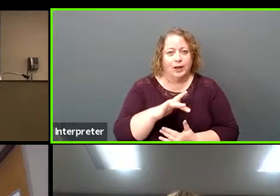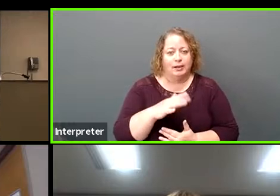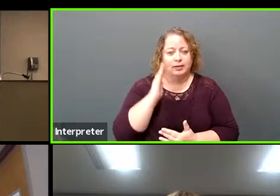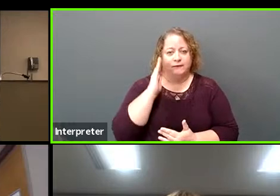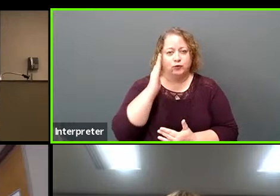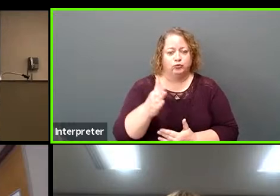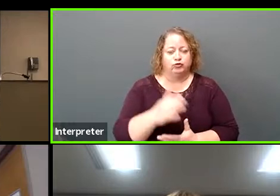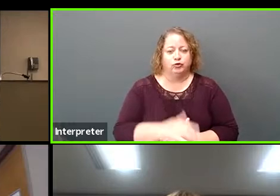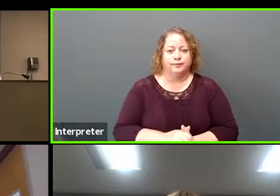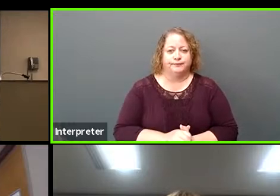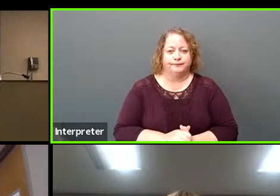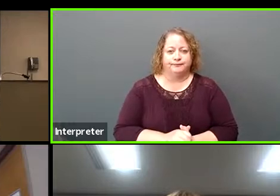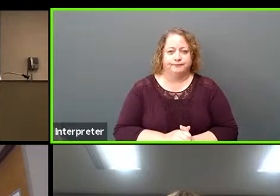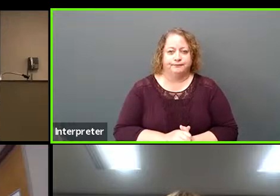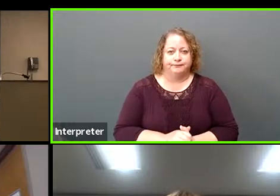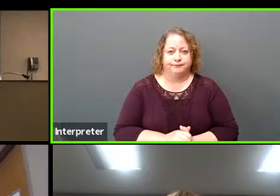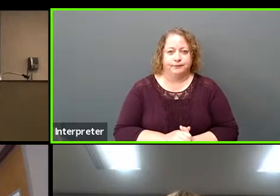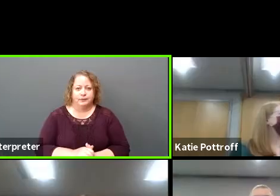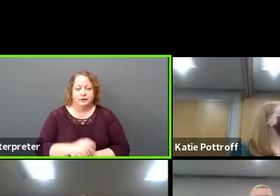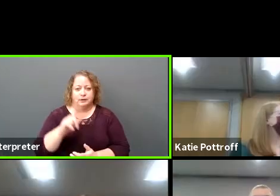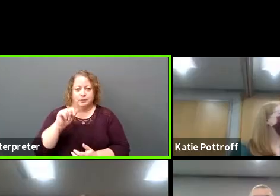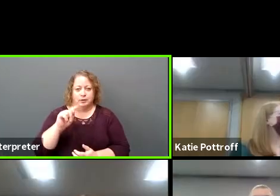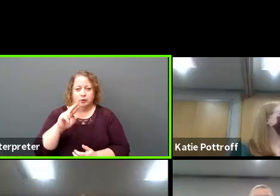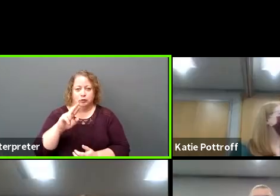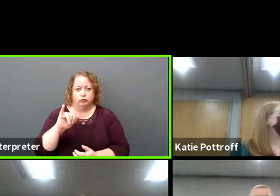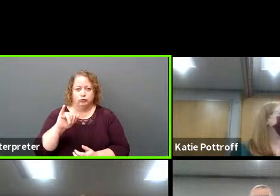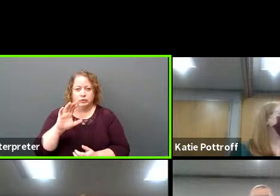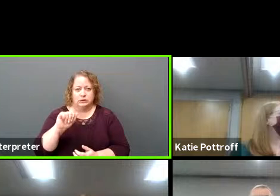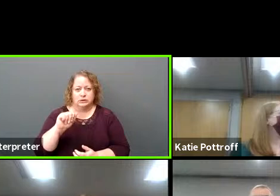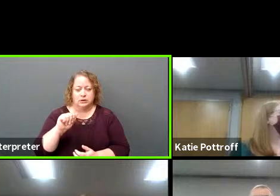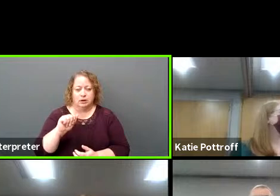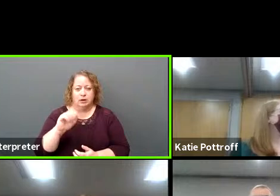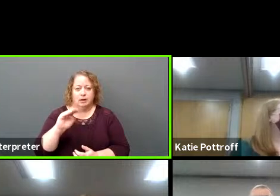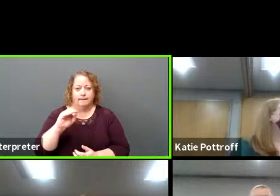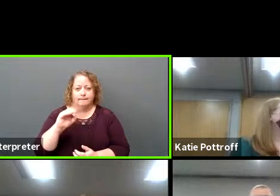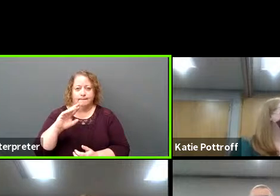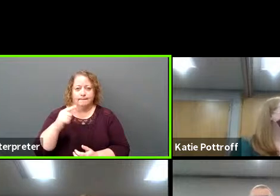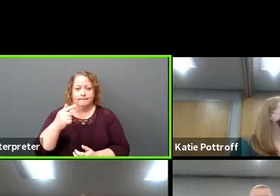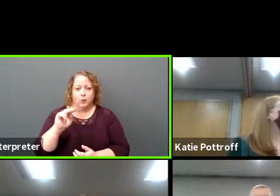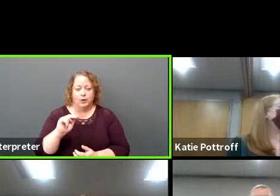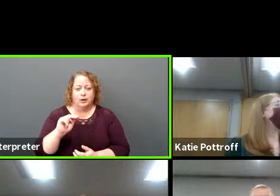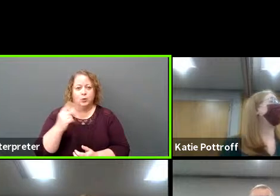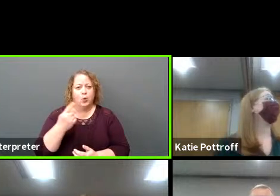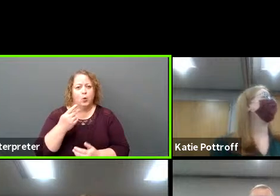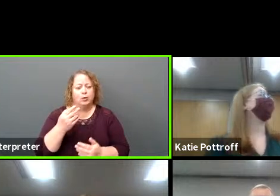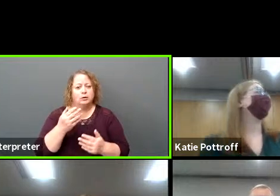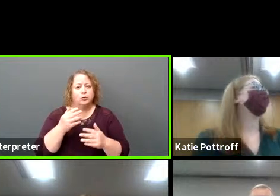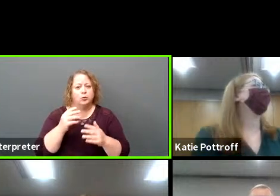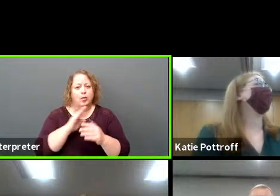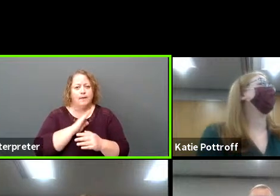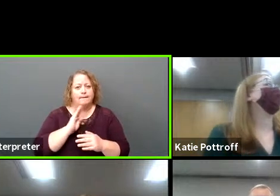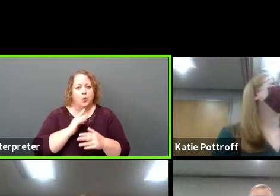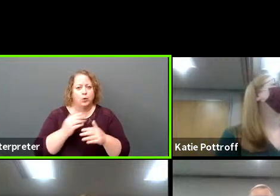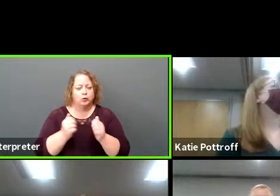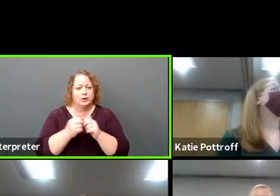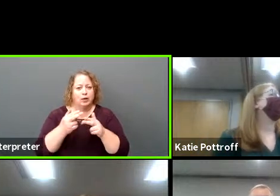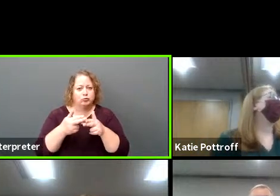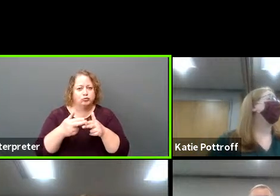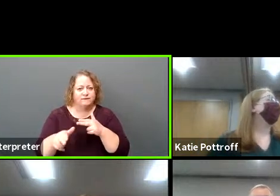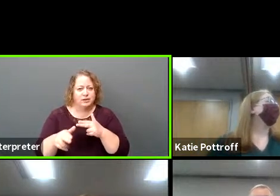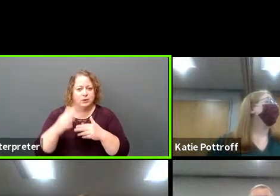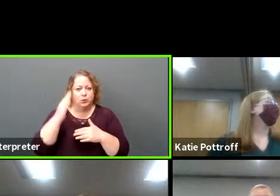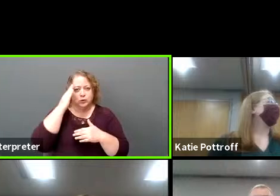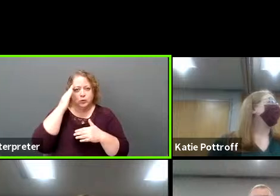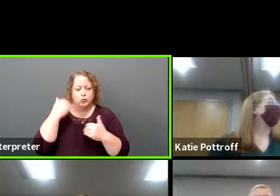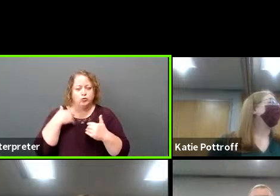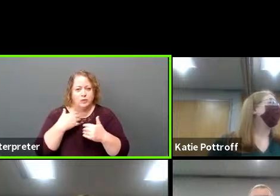in your future endeavors. Teresa Morgan, while we only served together on the board briefly, we